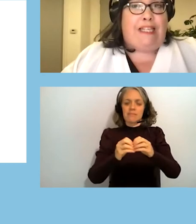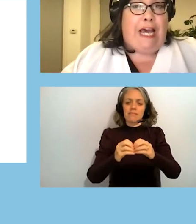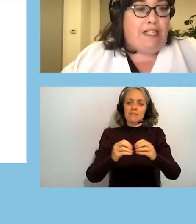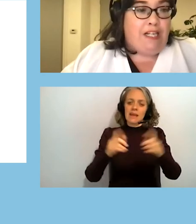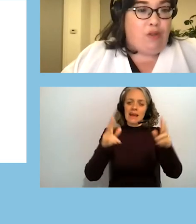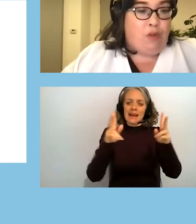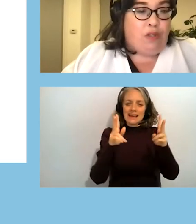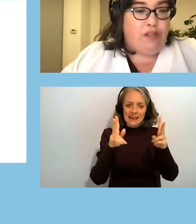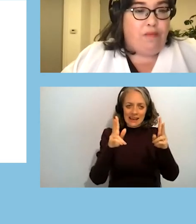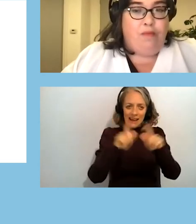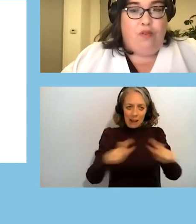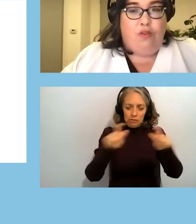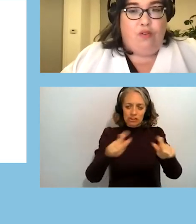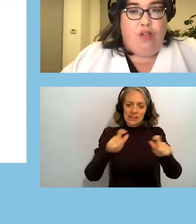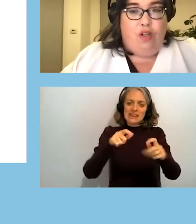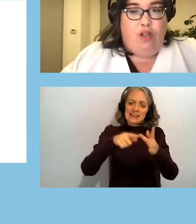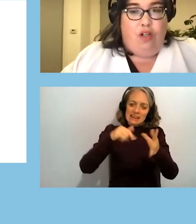captioning is access work.